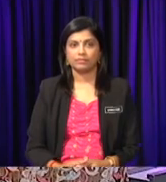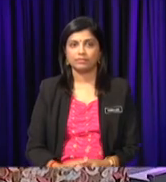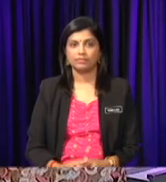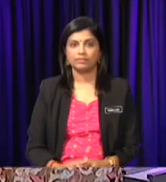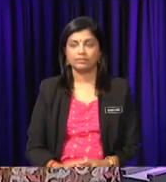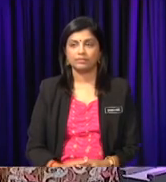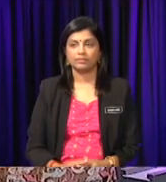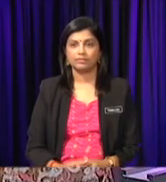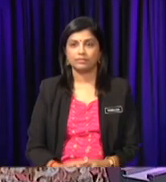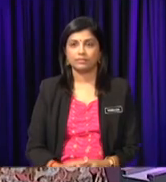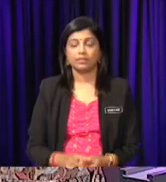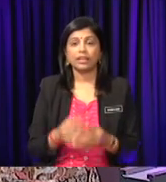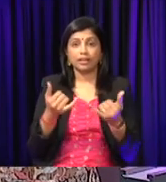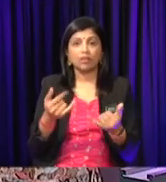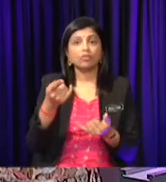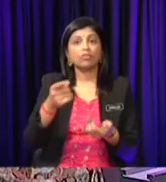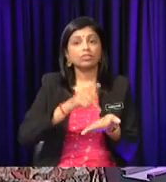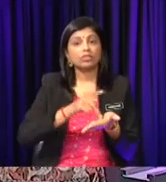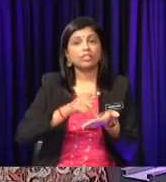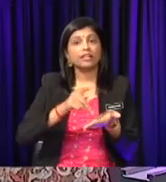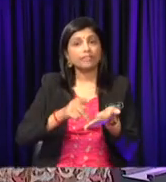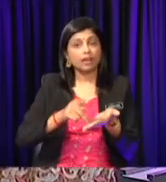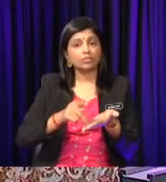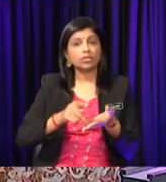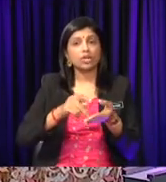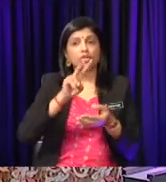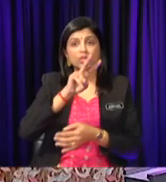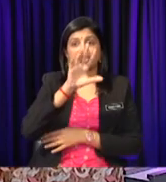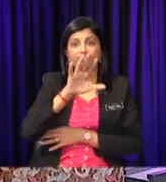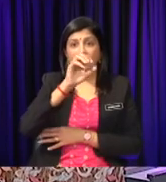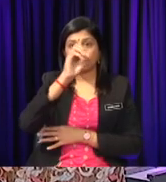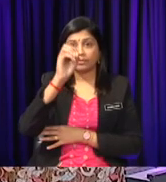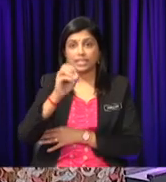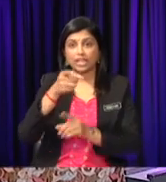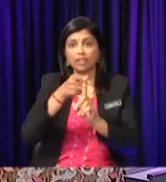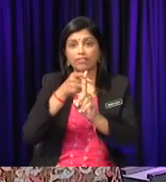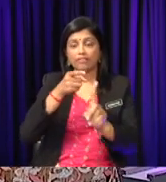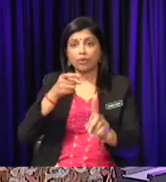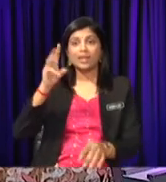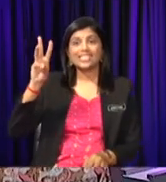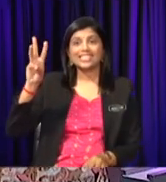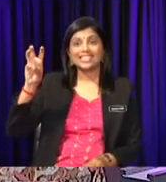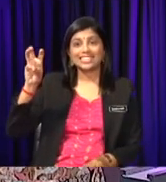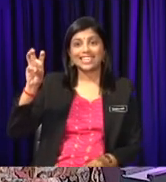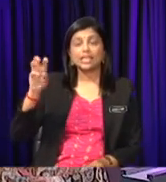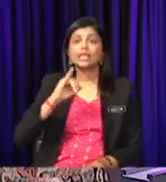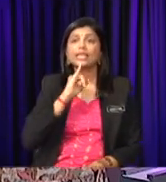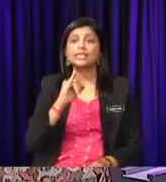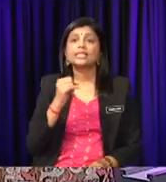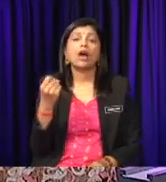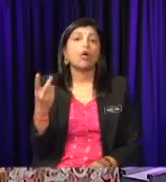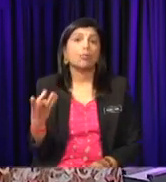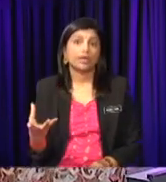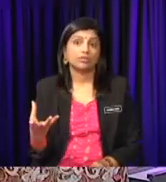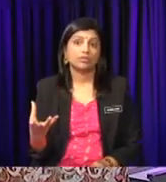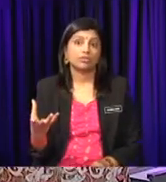Mm-hmm. Maybe some of you guys at home can respond to that. But what I'm trying to say here and highlight and really make it clear to everybody out there,